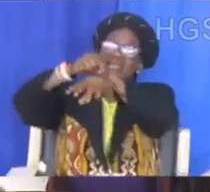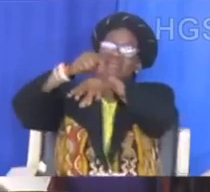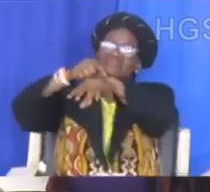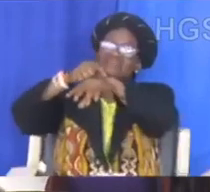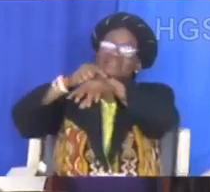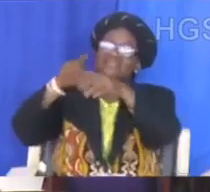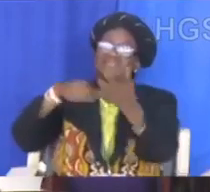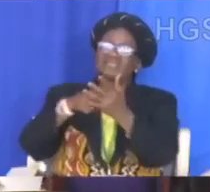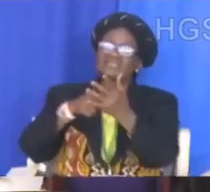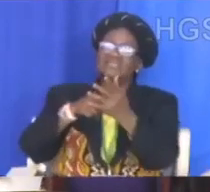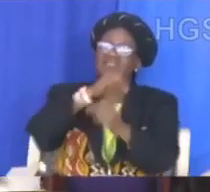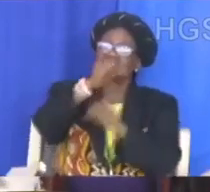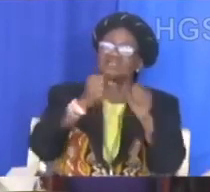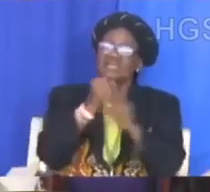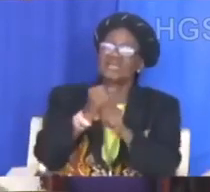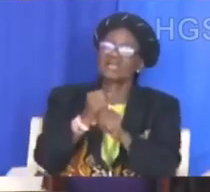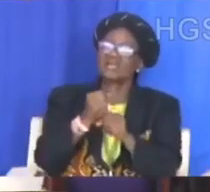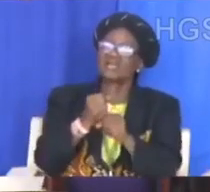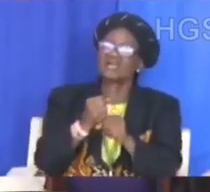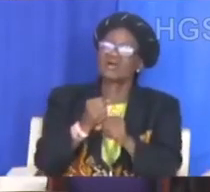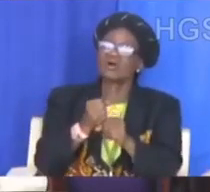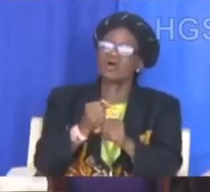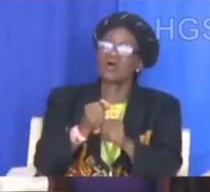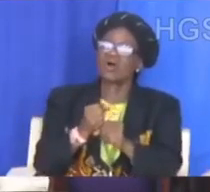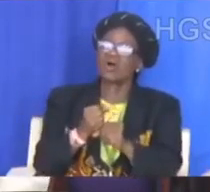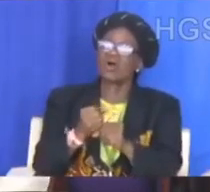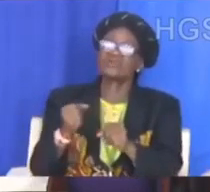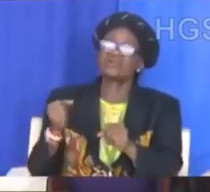this year, unless we pray very hard,